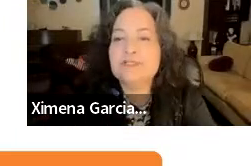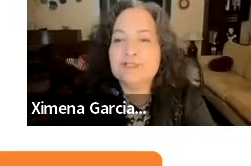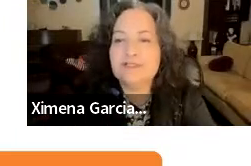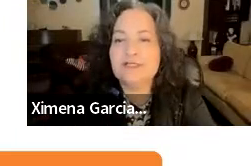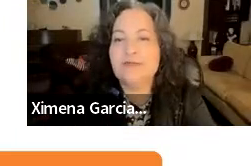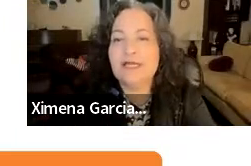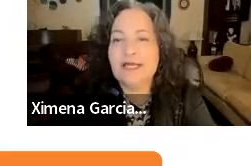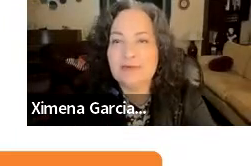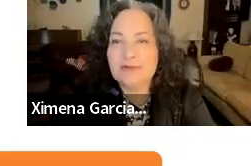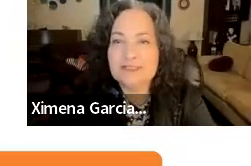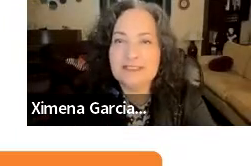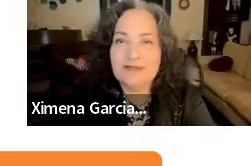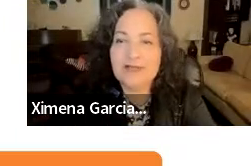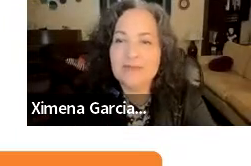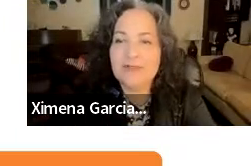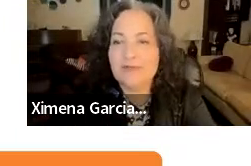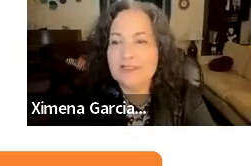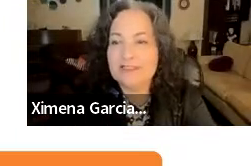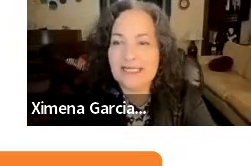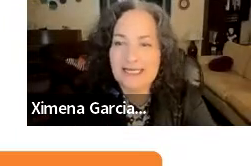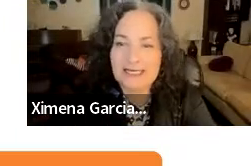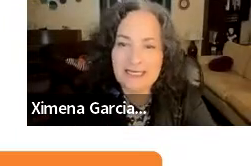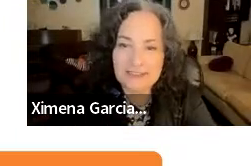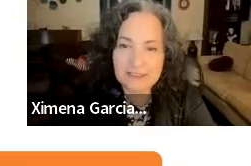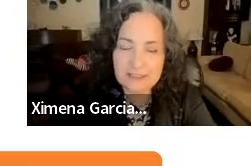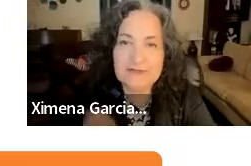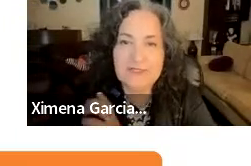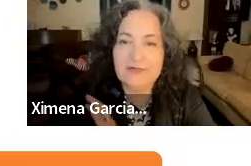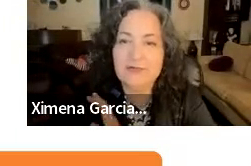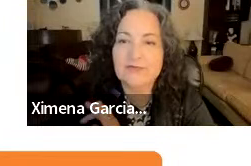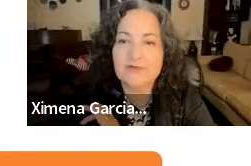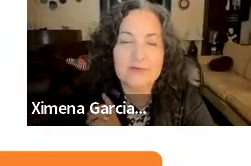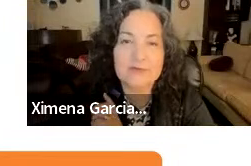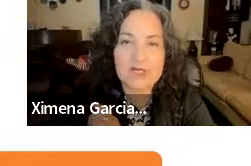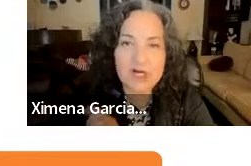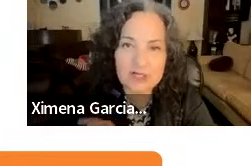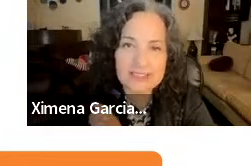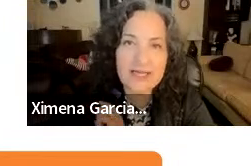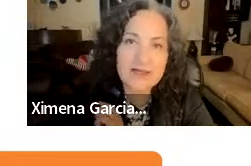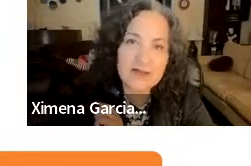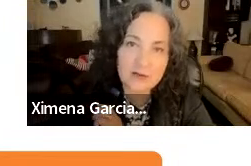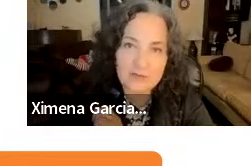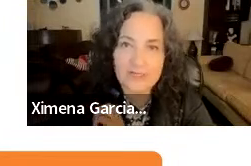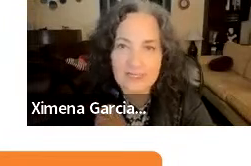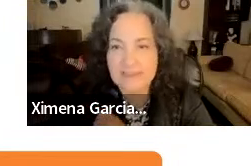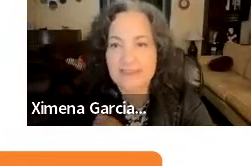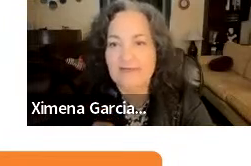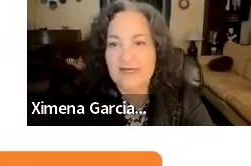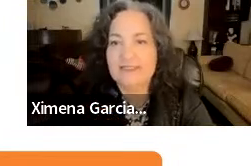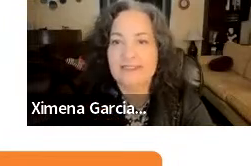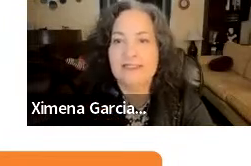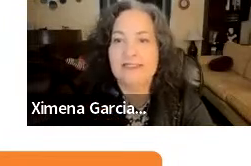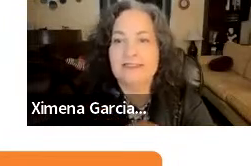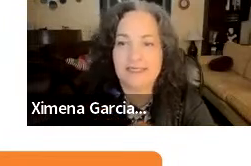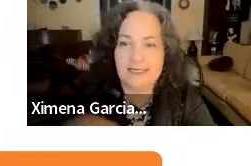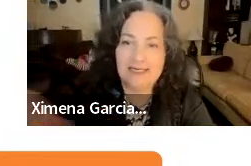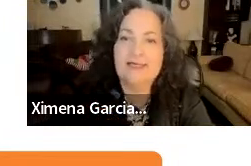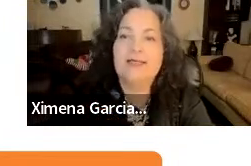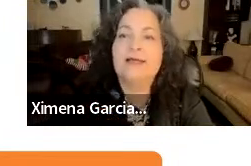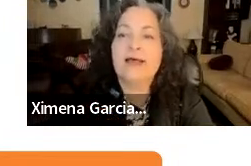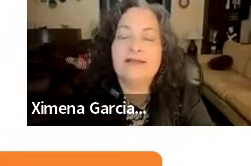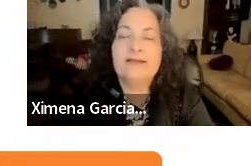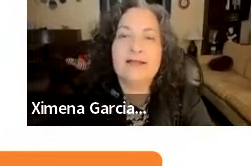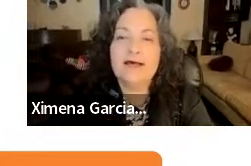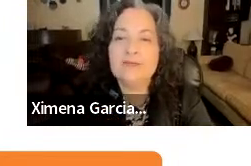have Jamie Gable, senior epidemiologist at KDHE, who's going to review the most current COVID-19 vaccine